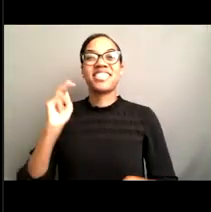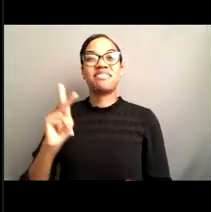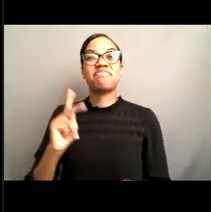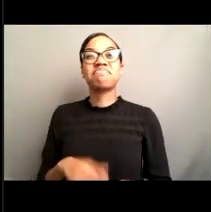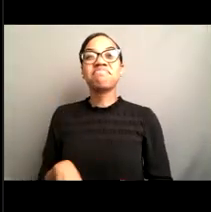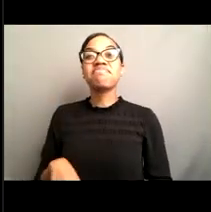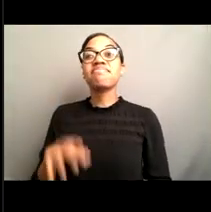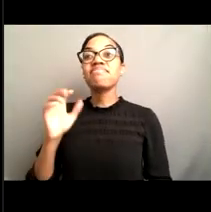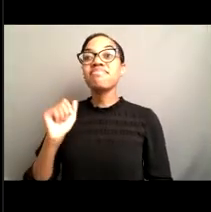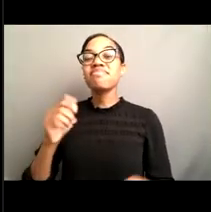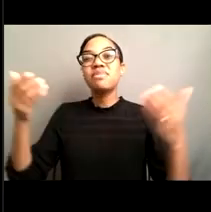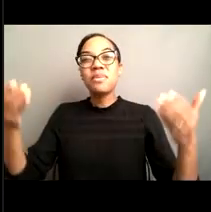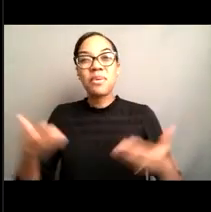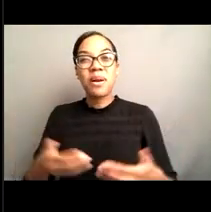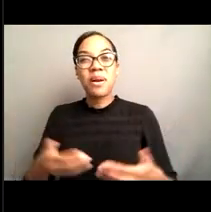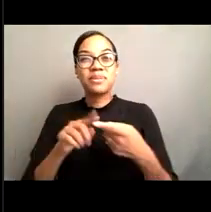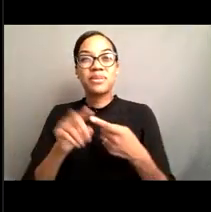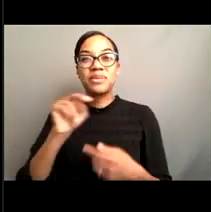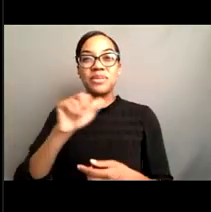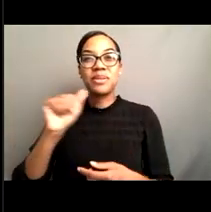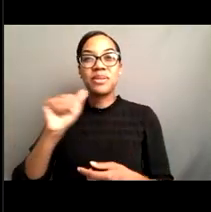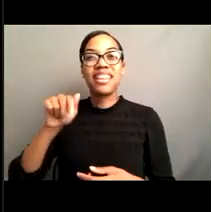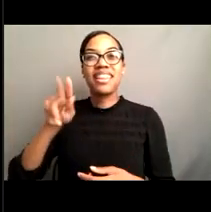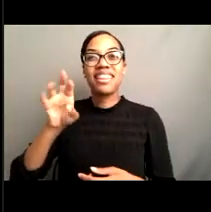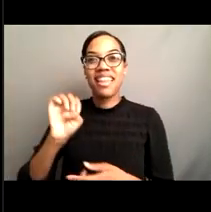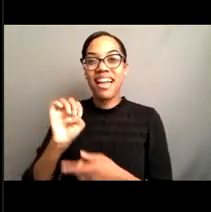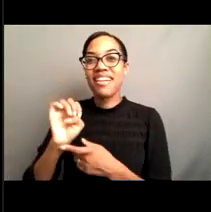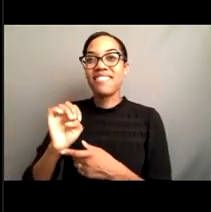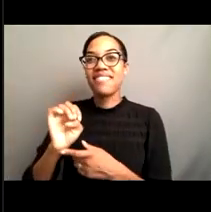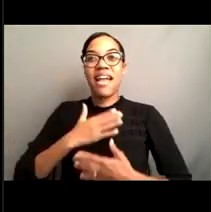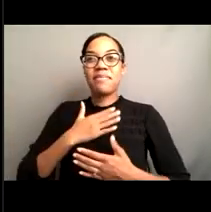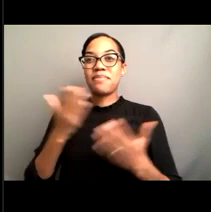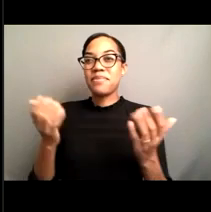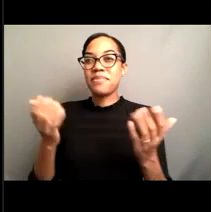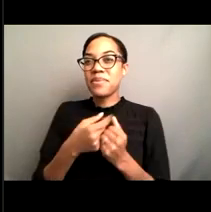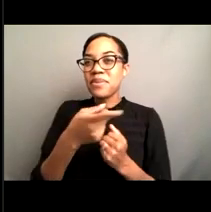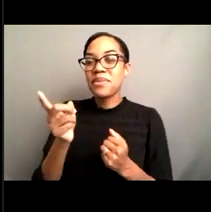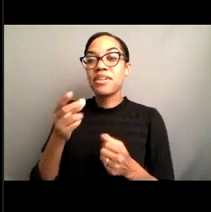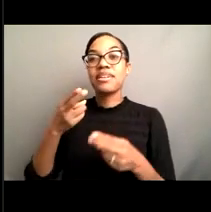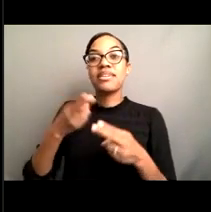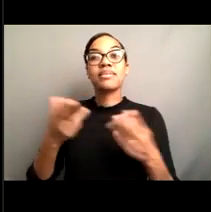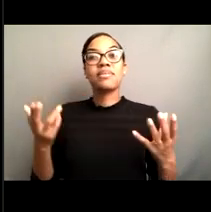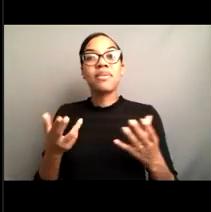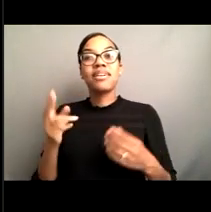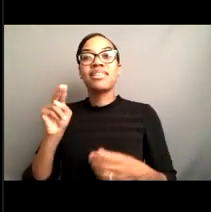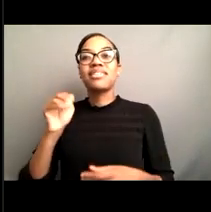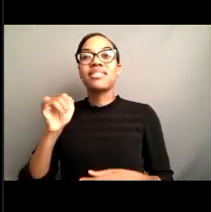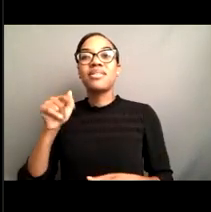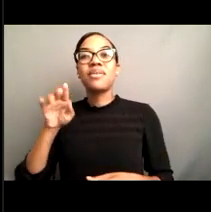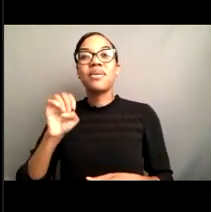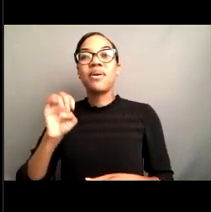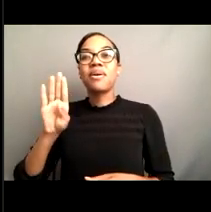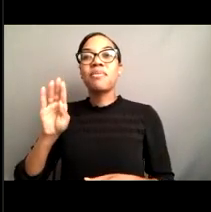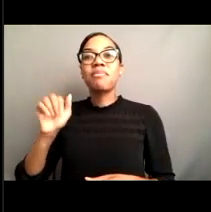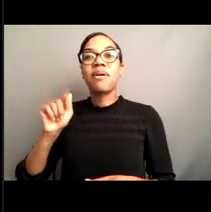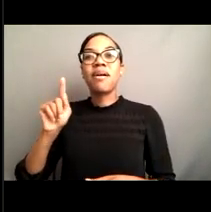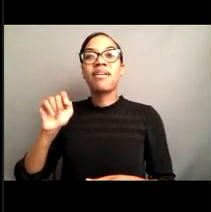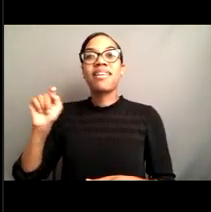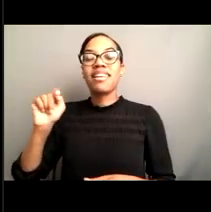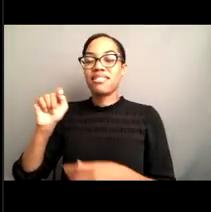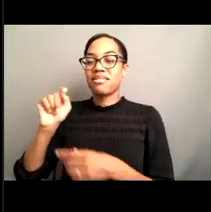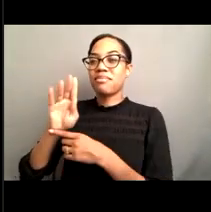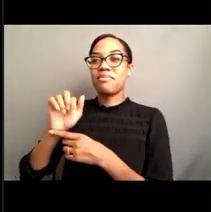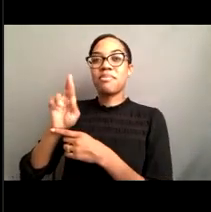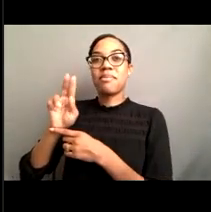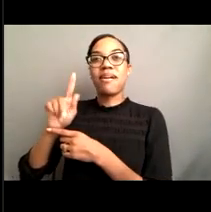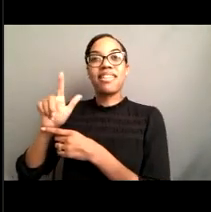So, welcome to NOAA Live. We are so glad to be back. My name is Nicole Bartlett, and I'm going to be moderating today's webinar. This